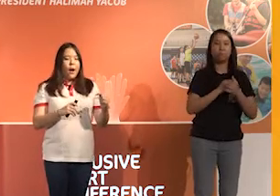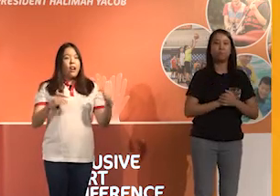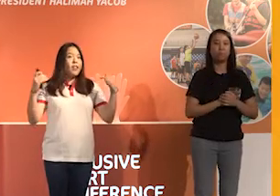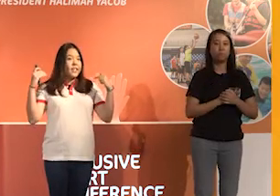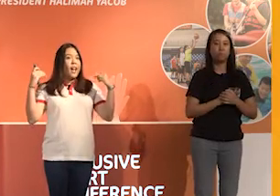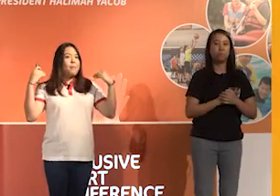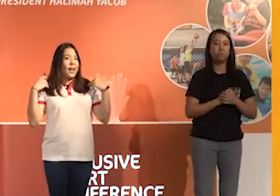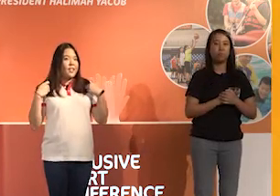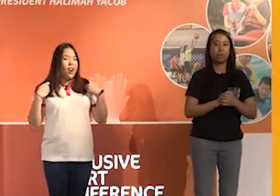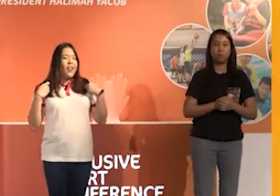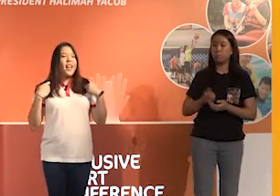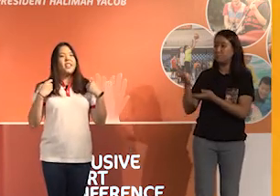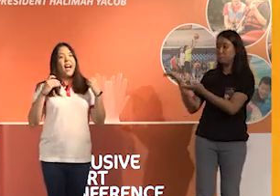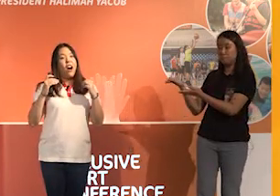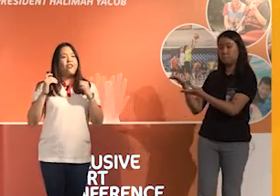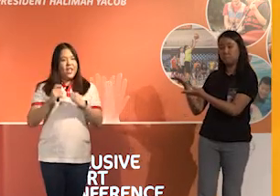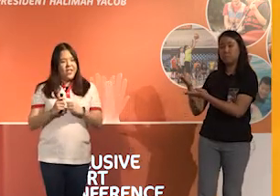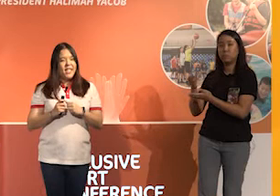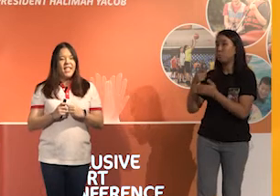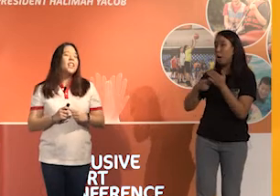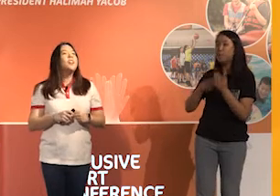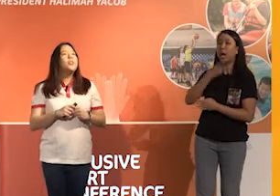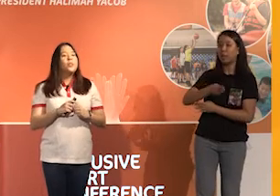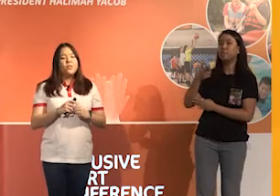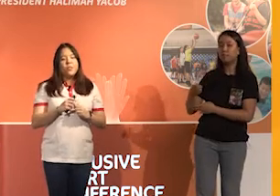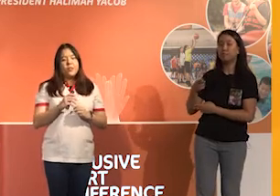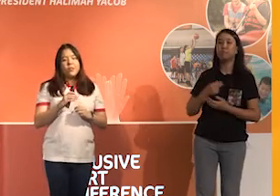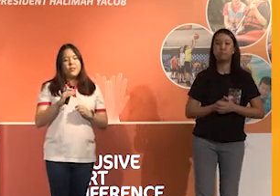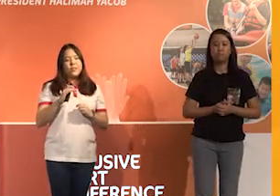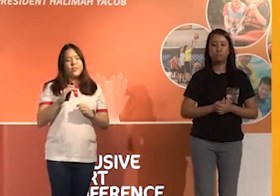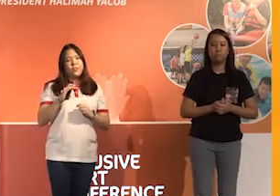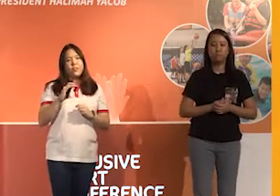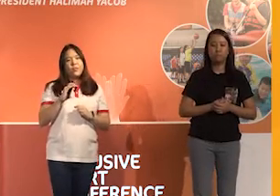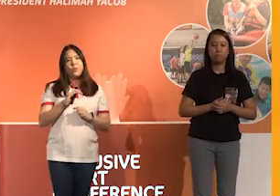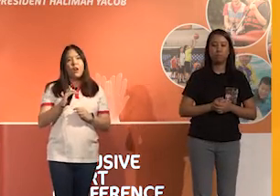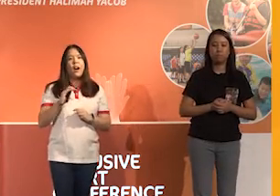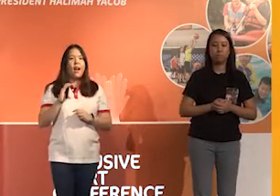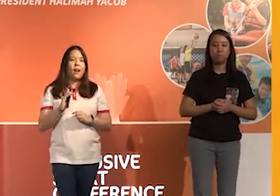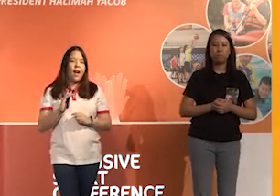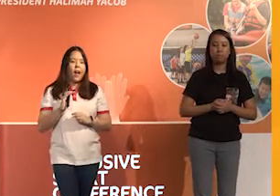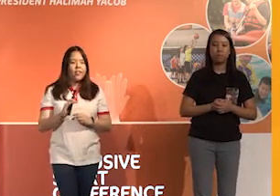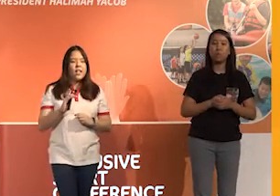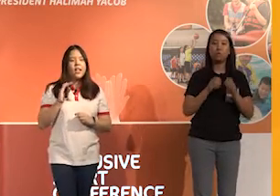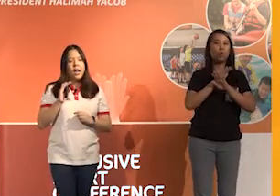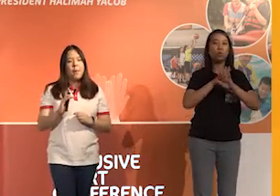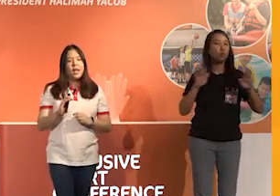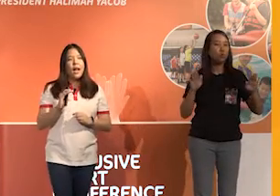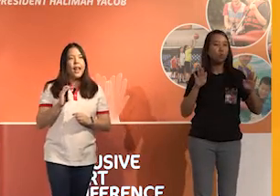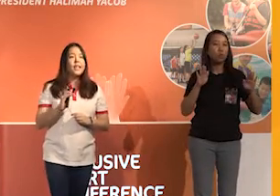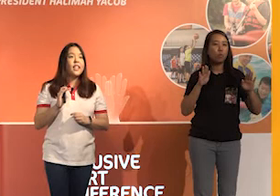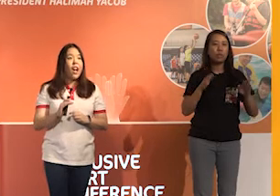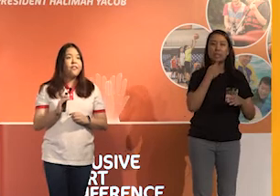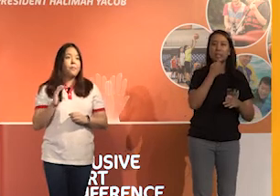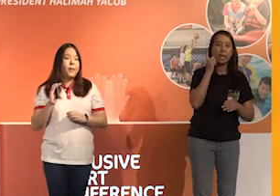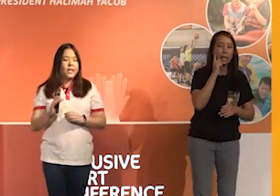So I consider myself as a hard of theory. So to not ever label